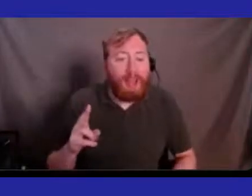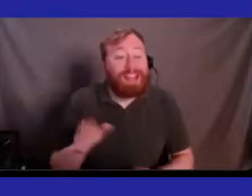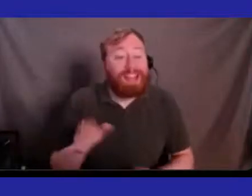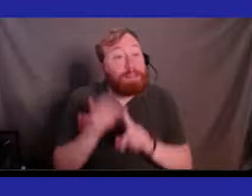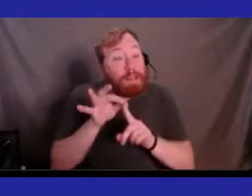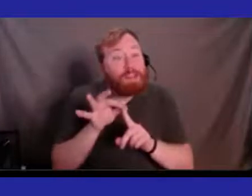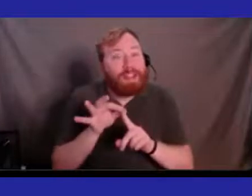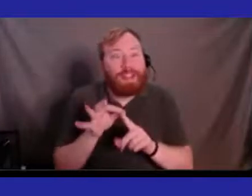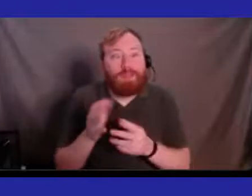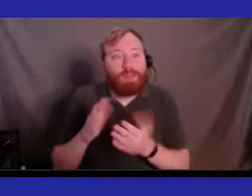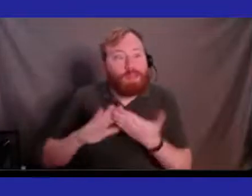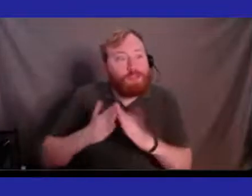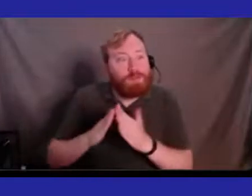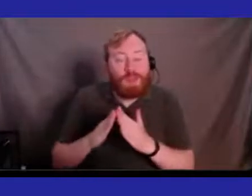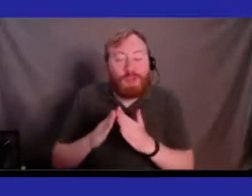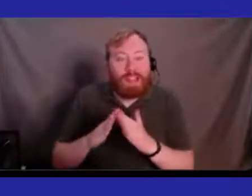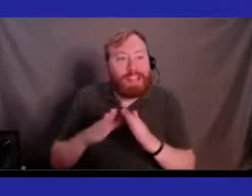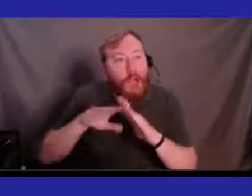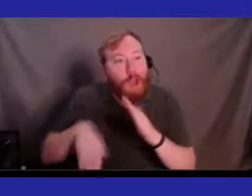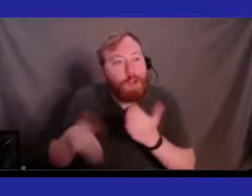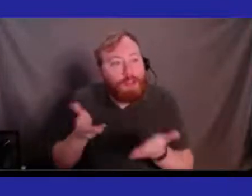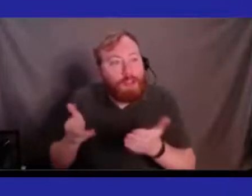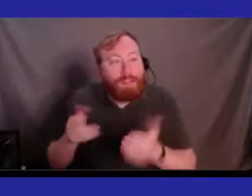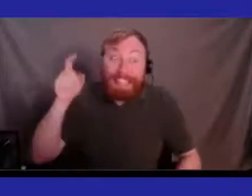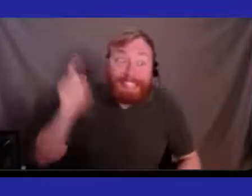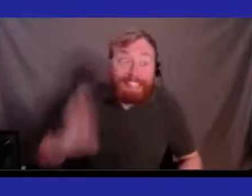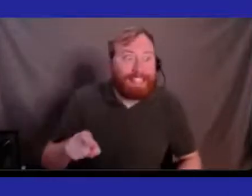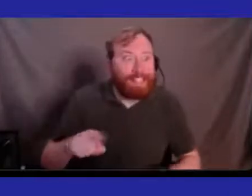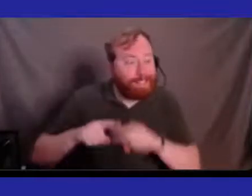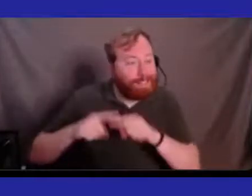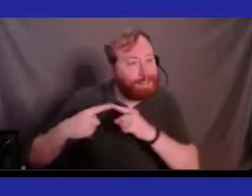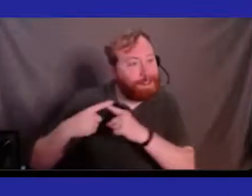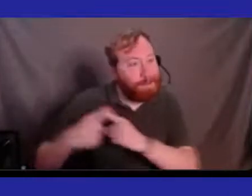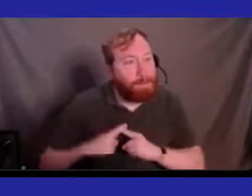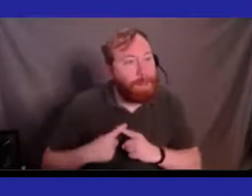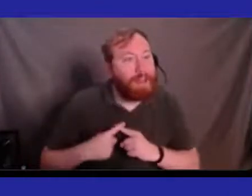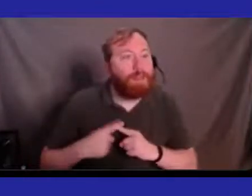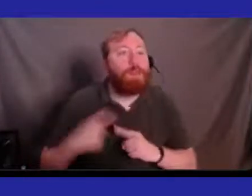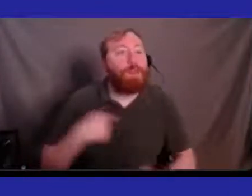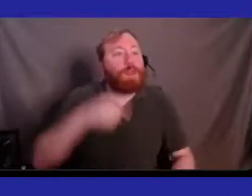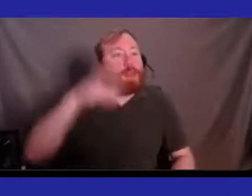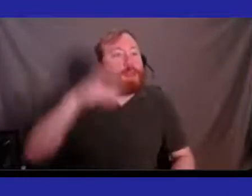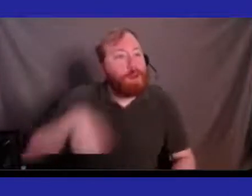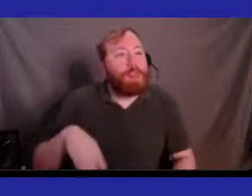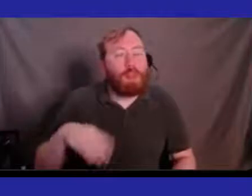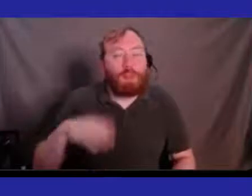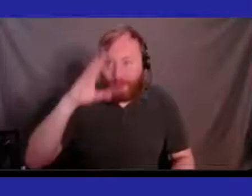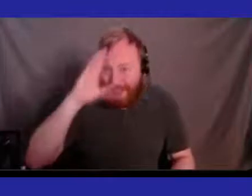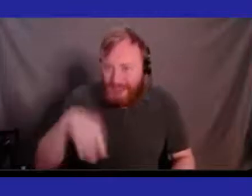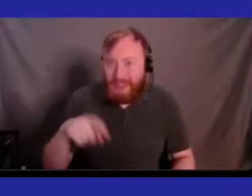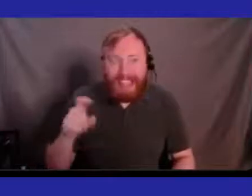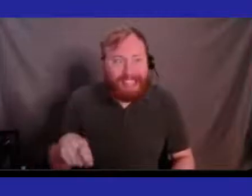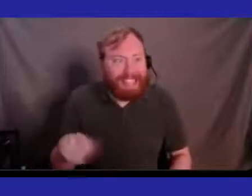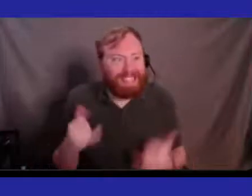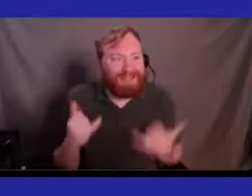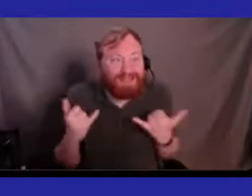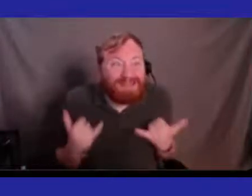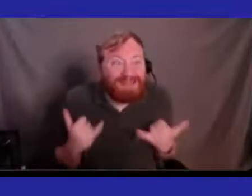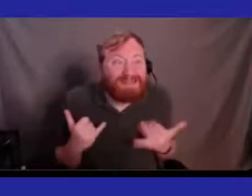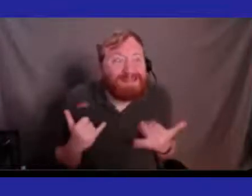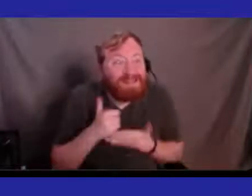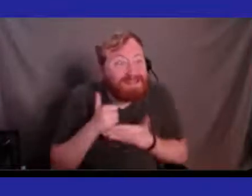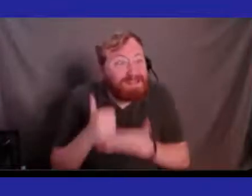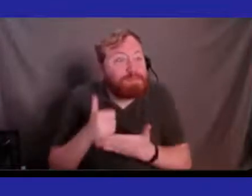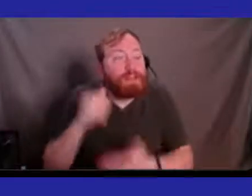communities. They are they need a lifeline, and we know that. We know that they need our immediate attention, and that's